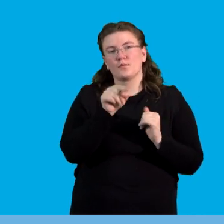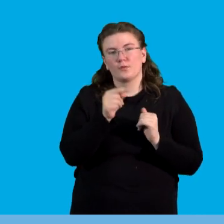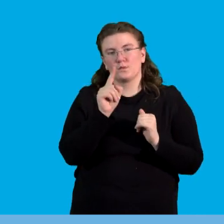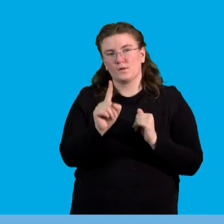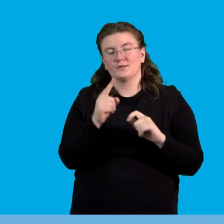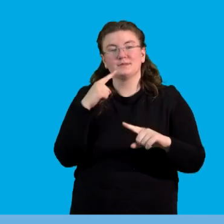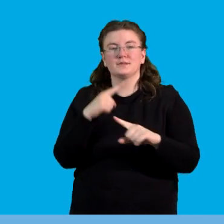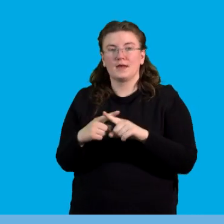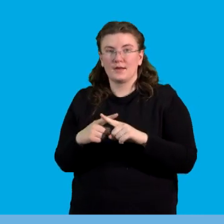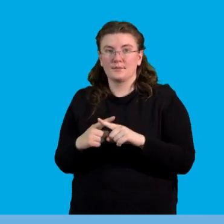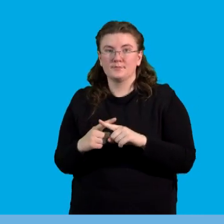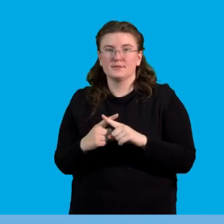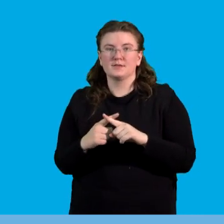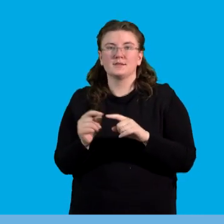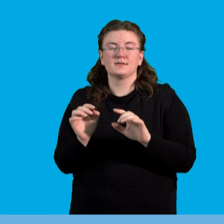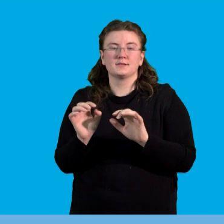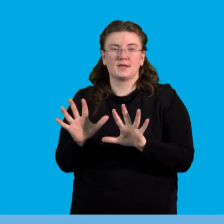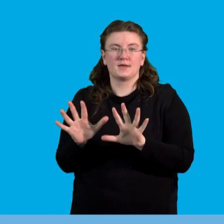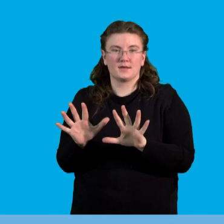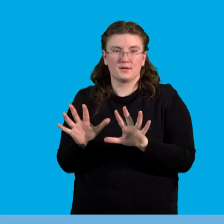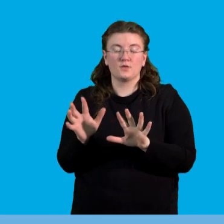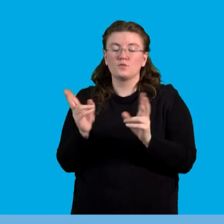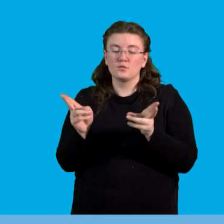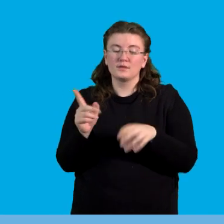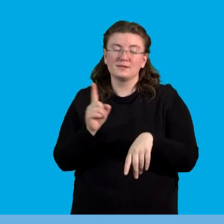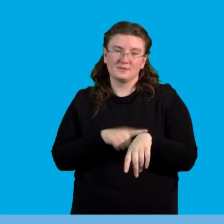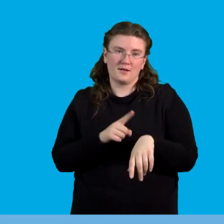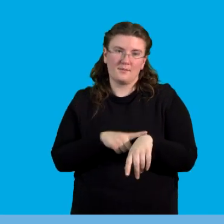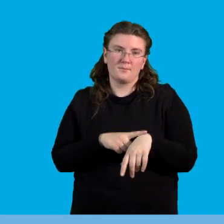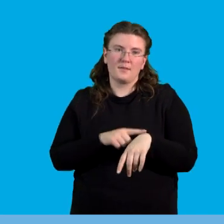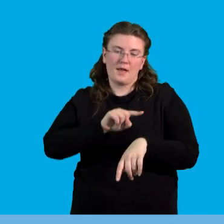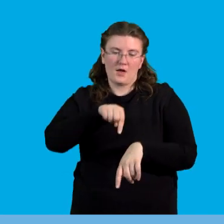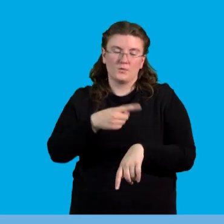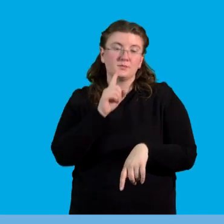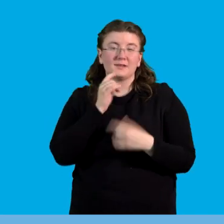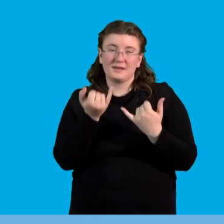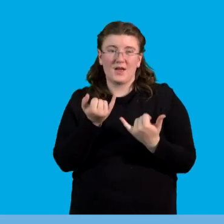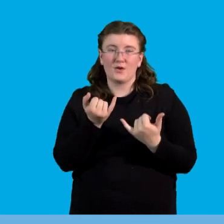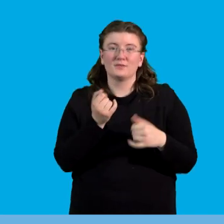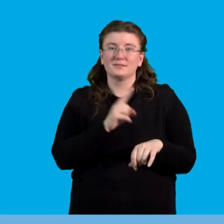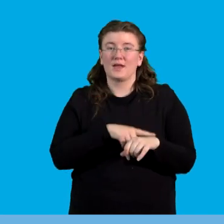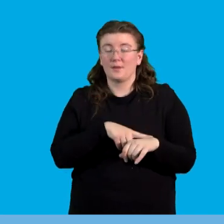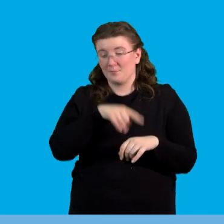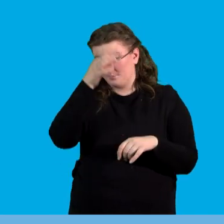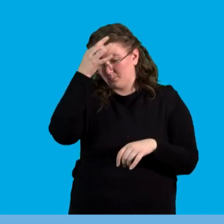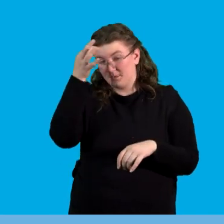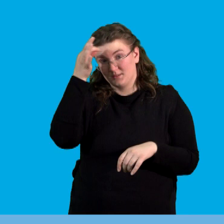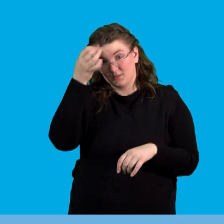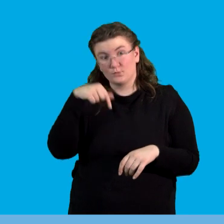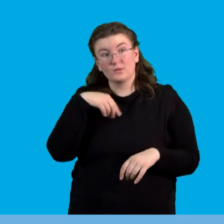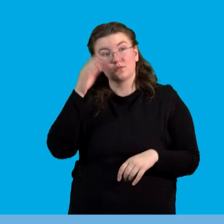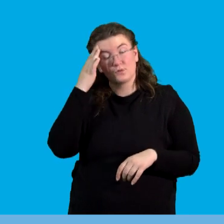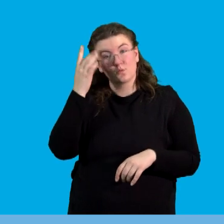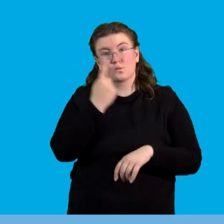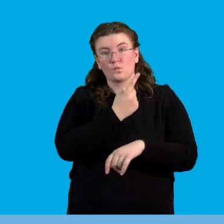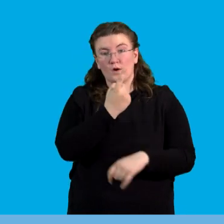by 10. Now, we normally have time in hours, but then in this case, we have time that is given in minutes.